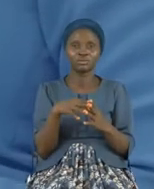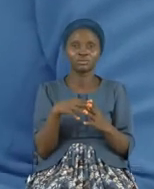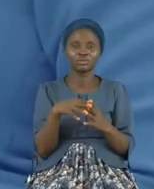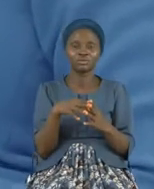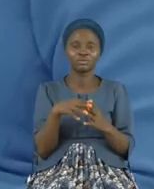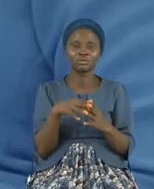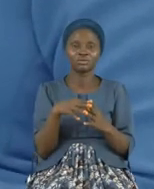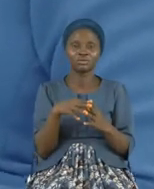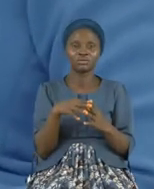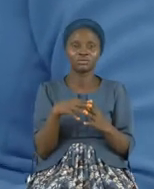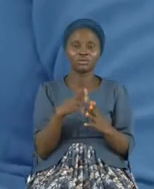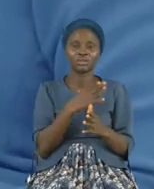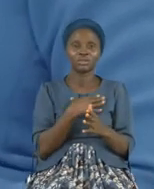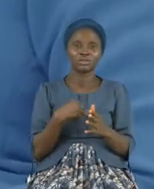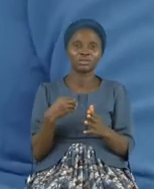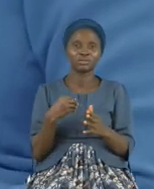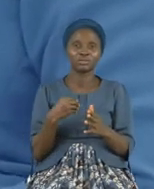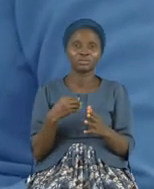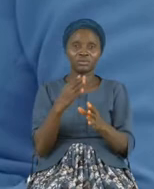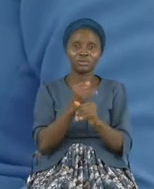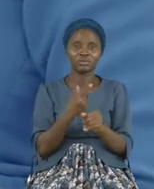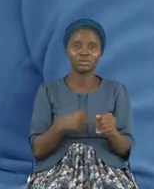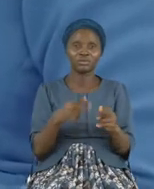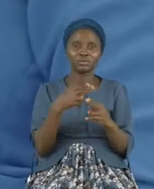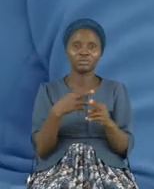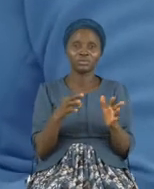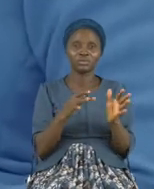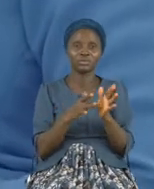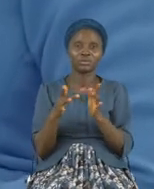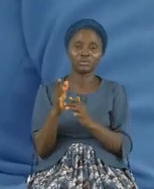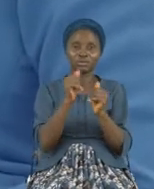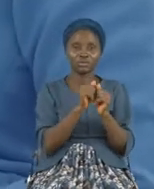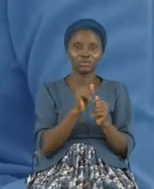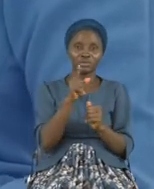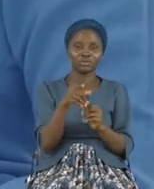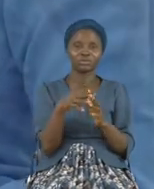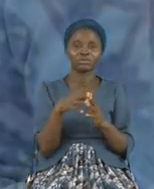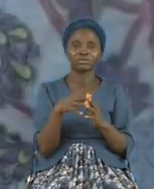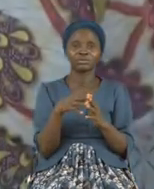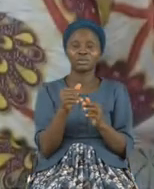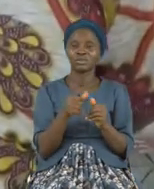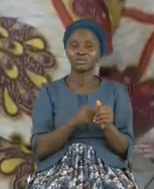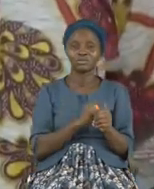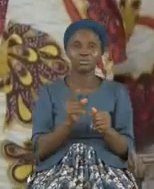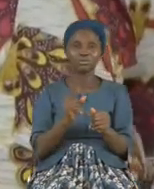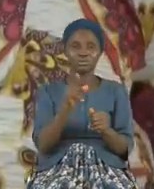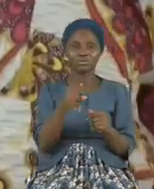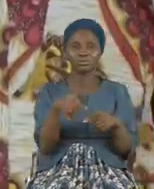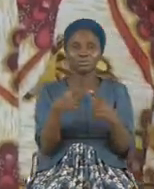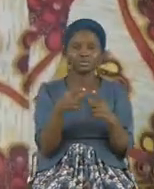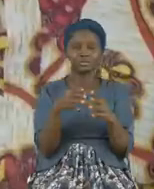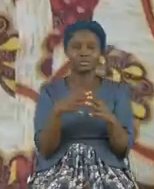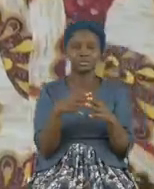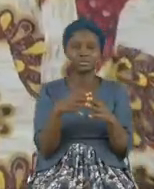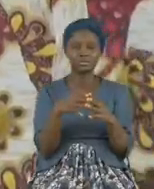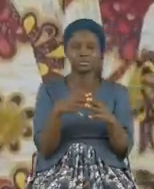And take the name of Jesus with you everywhere you go.